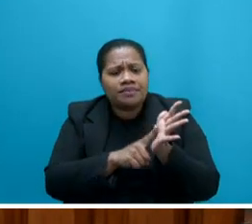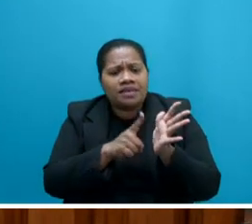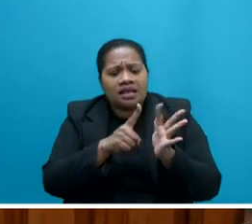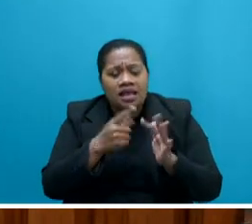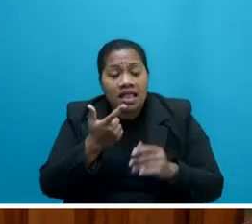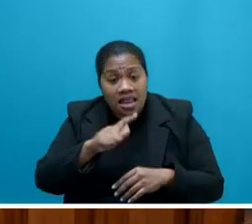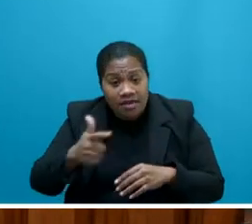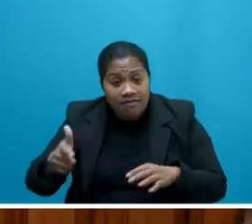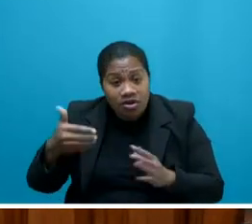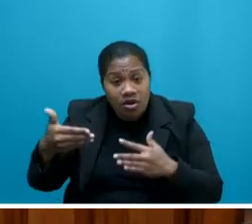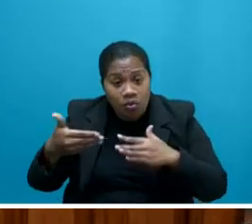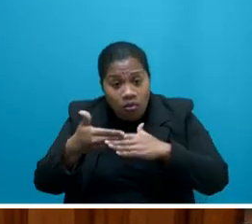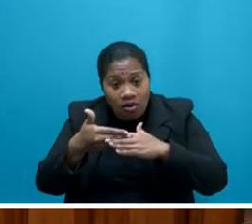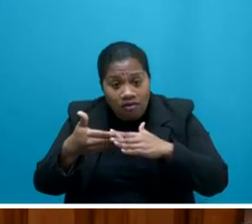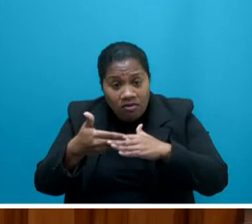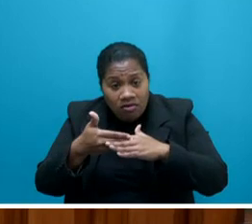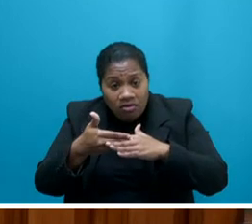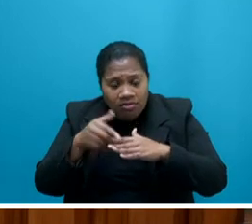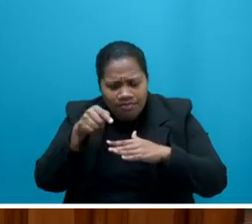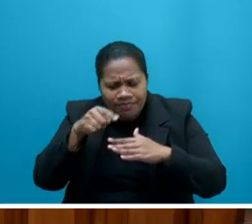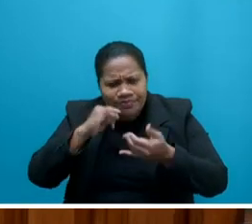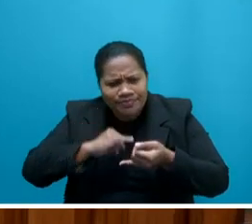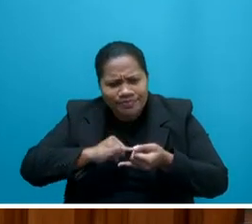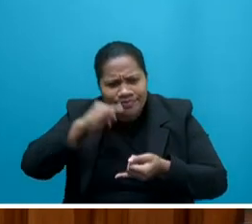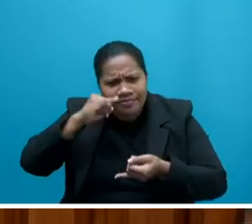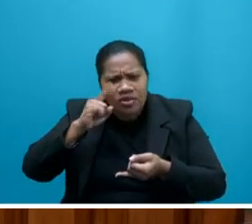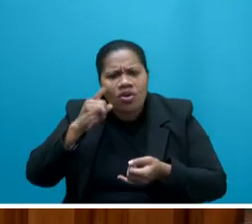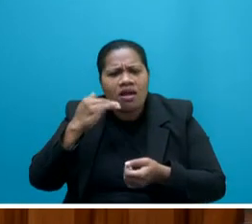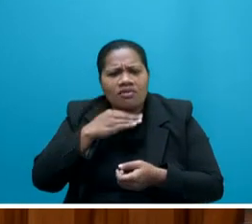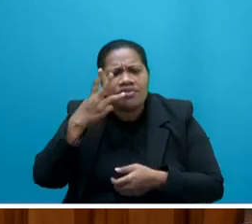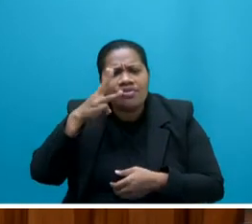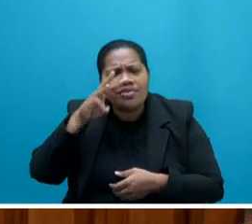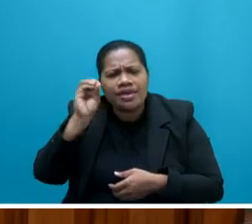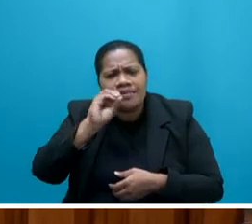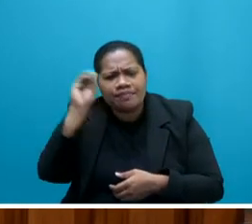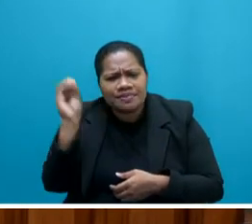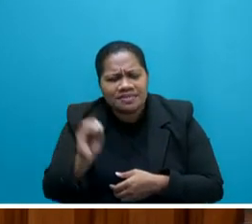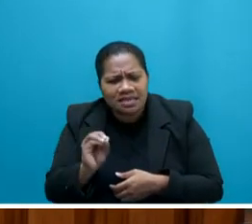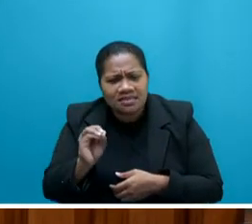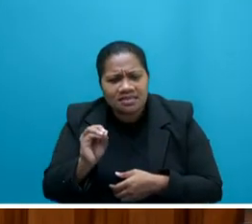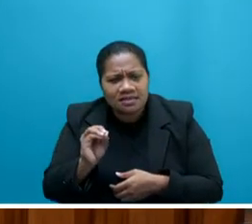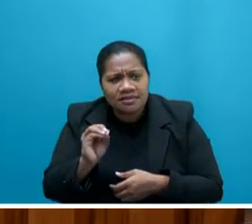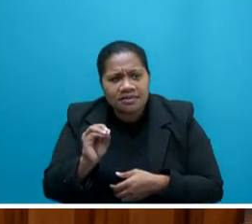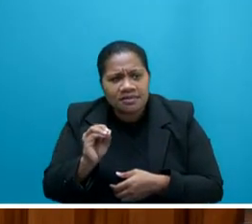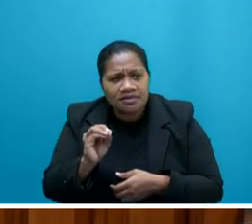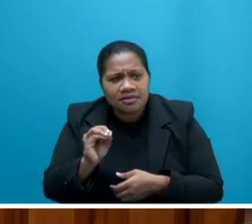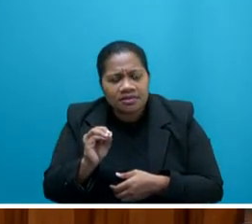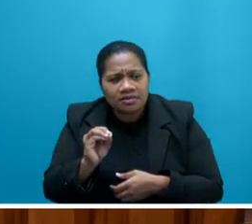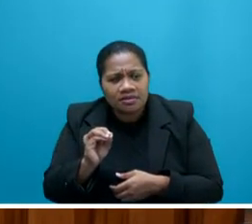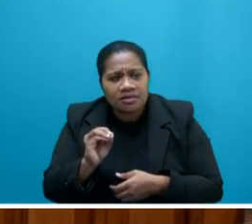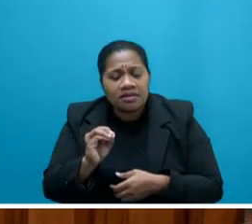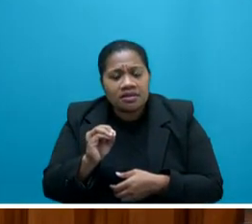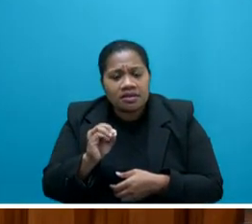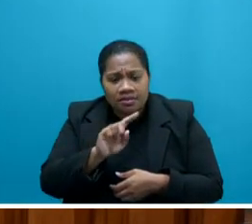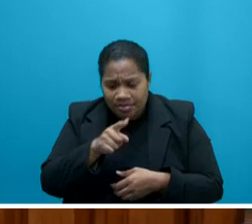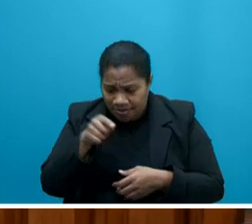port charges have been increased by 130%, Levuka pilot charges by